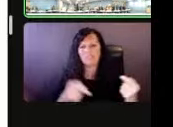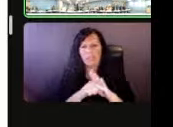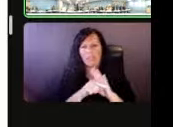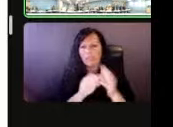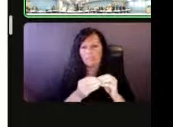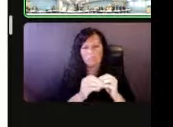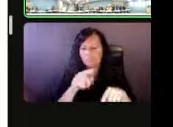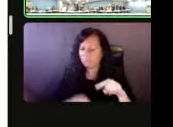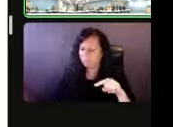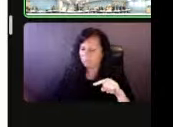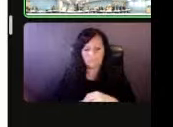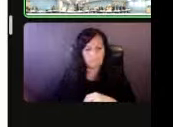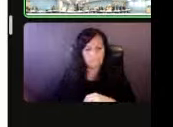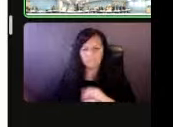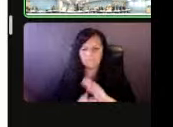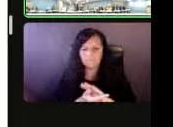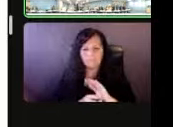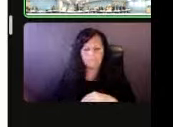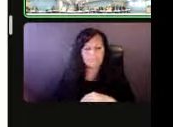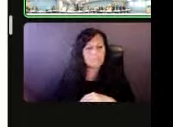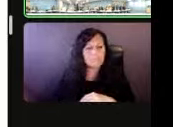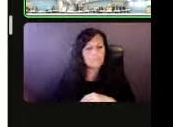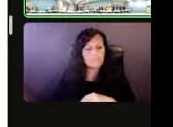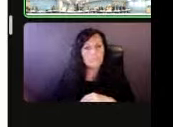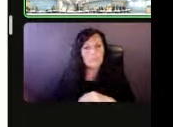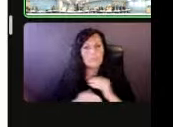So before I go any further, are there any